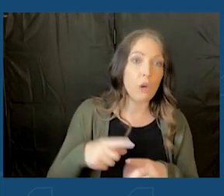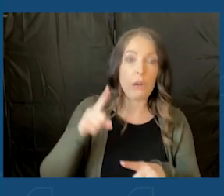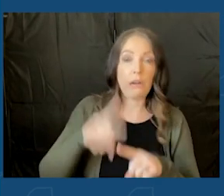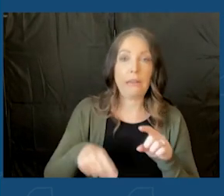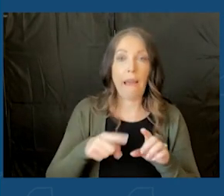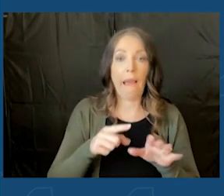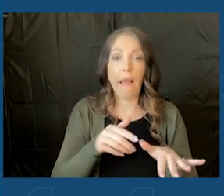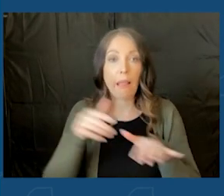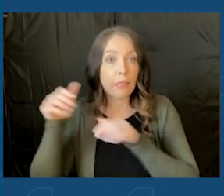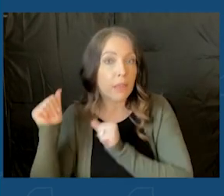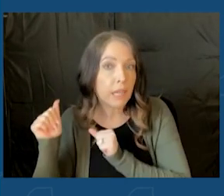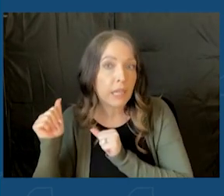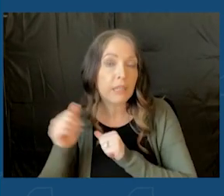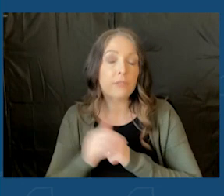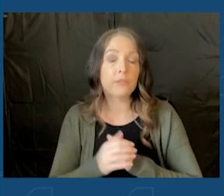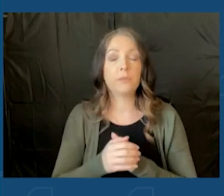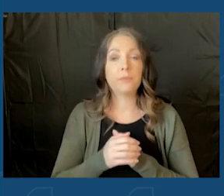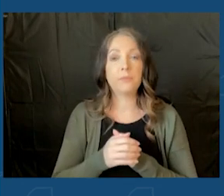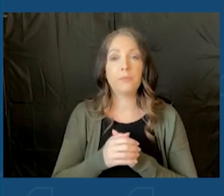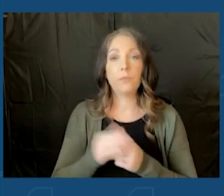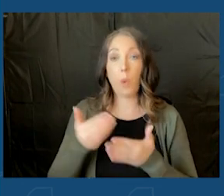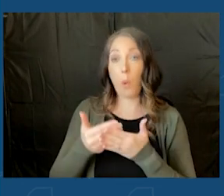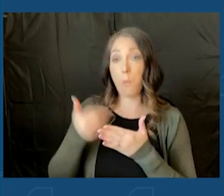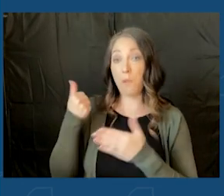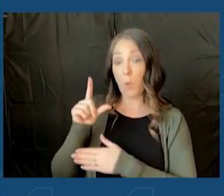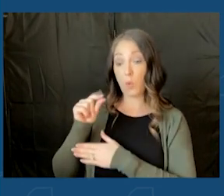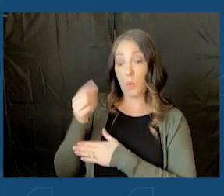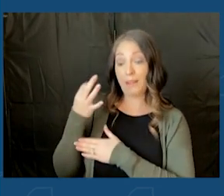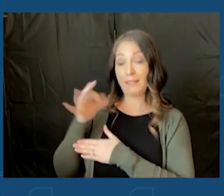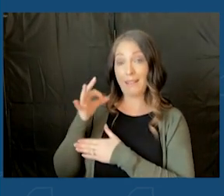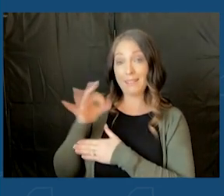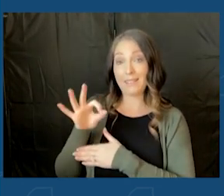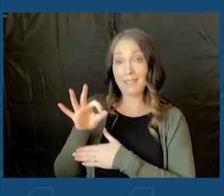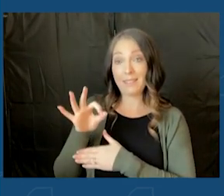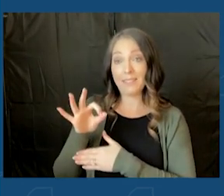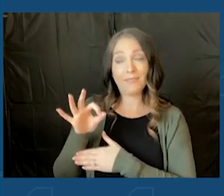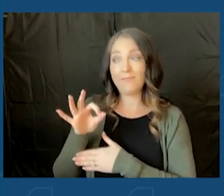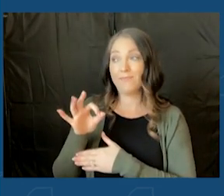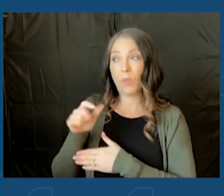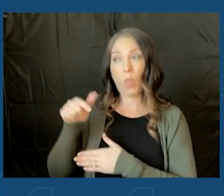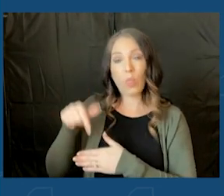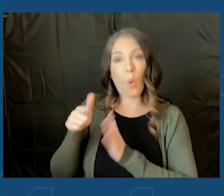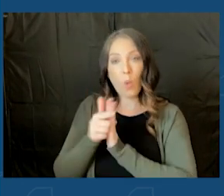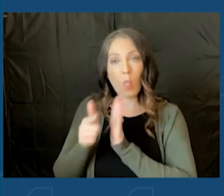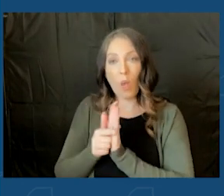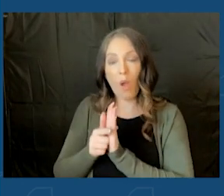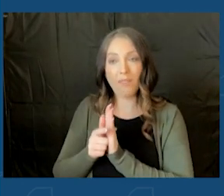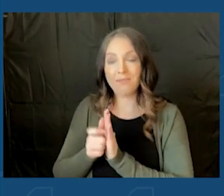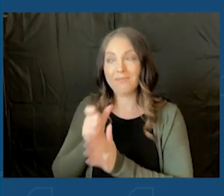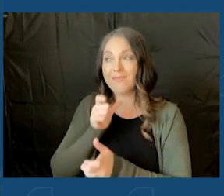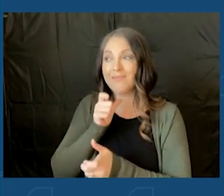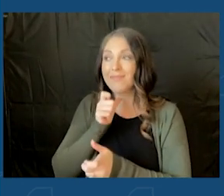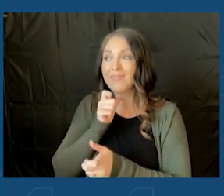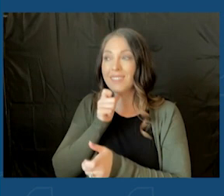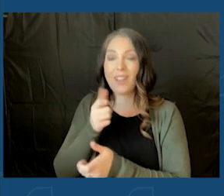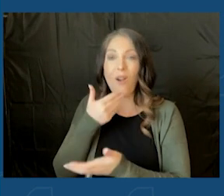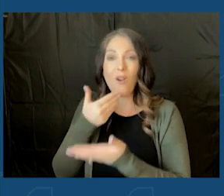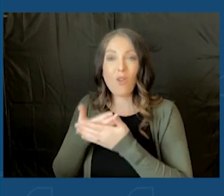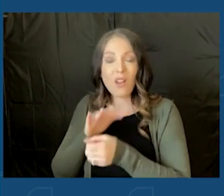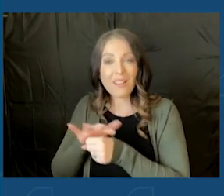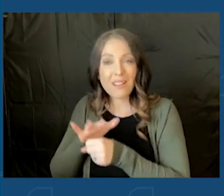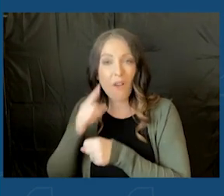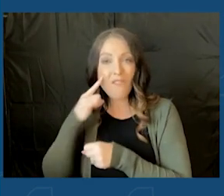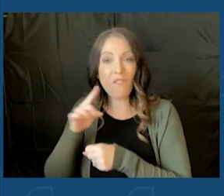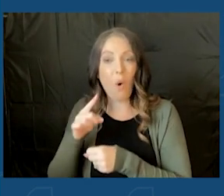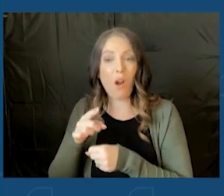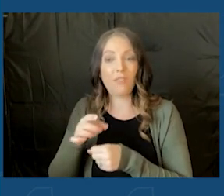Our pre-2019 statute of limitations were inadequately short to provide many survivors with a shot at justice,